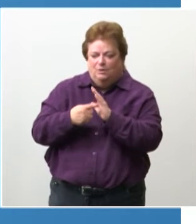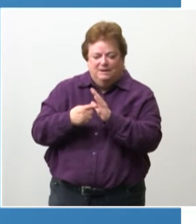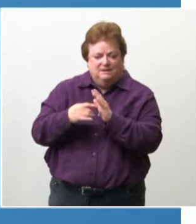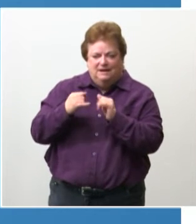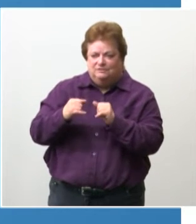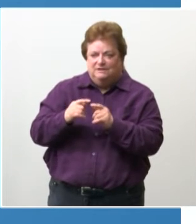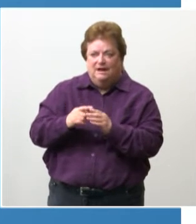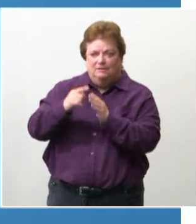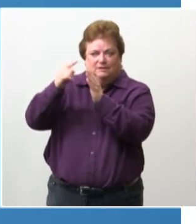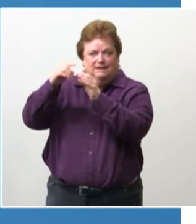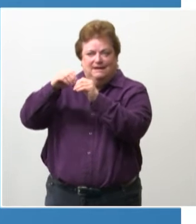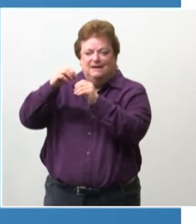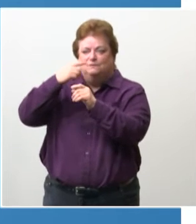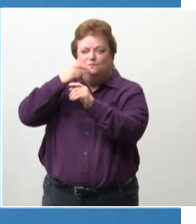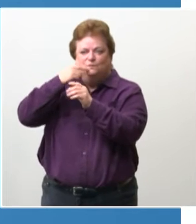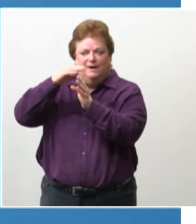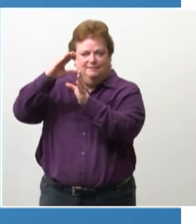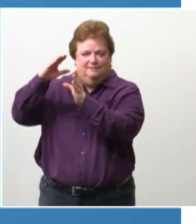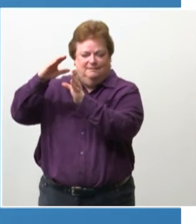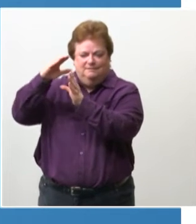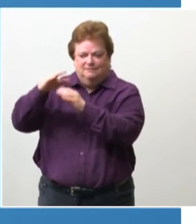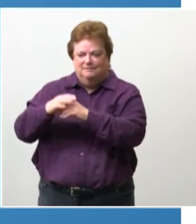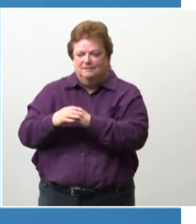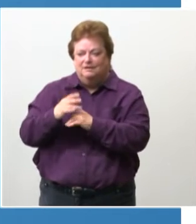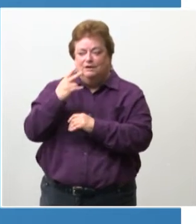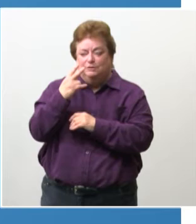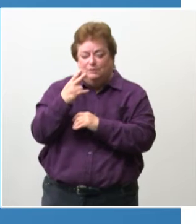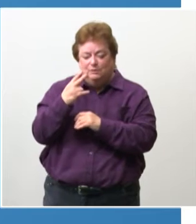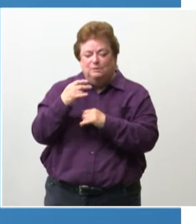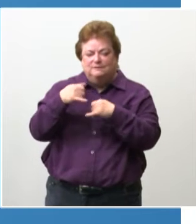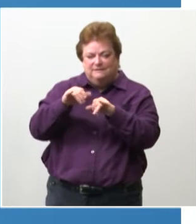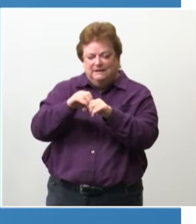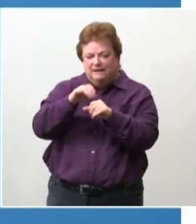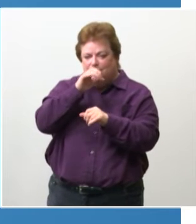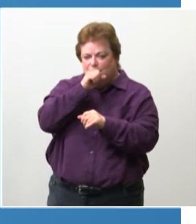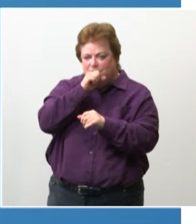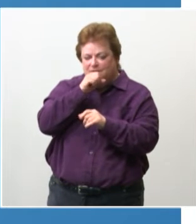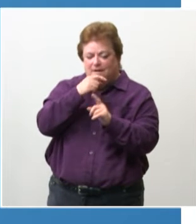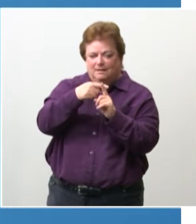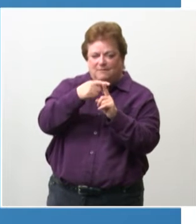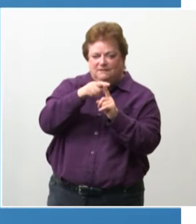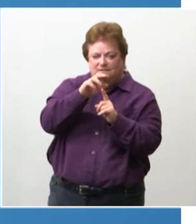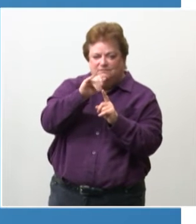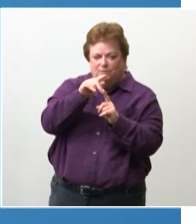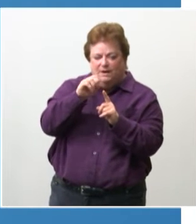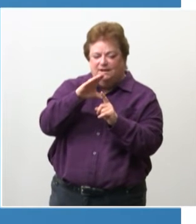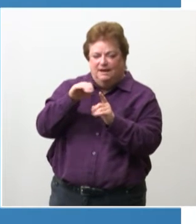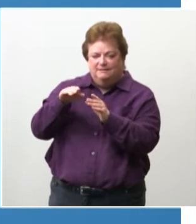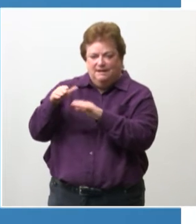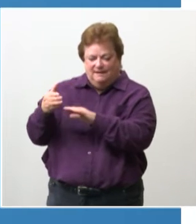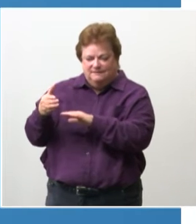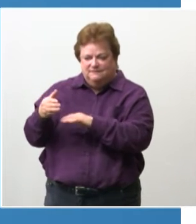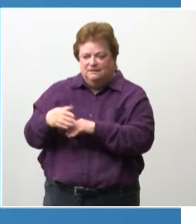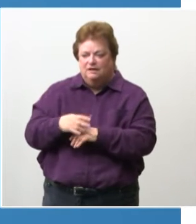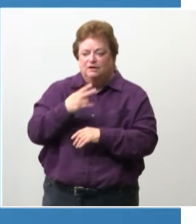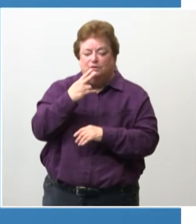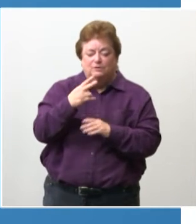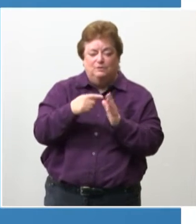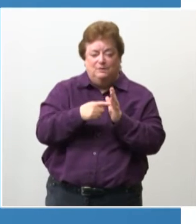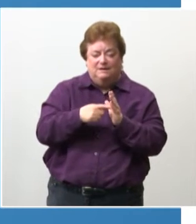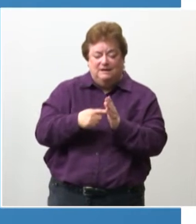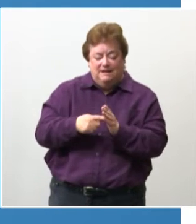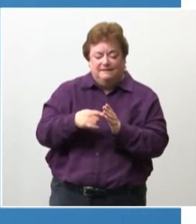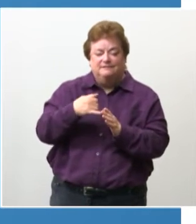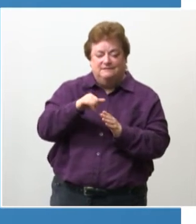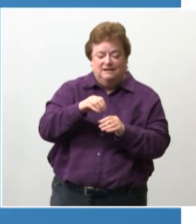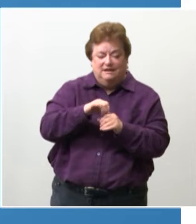are currently in the red category. 2 indicators are in orange, positivity rate and deaths. 2 indicators are